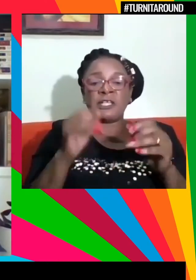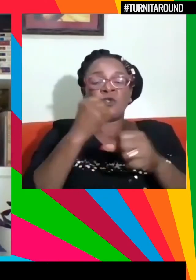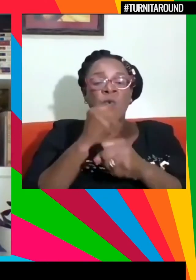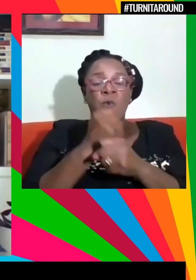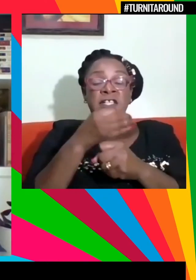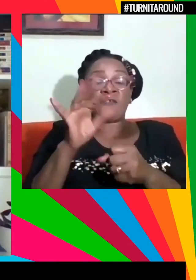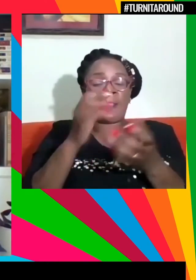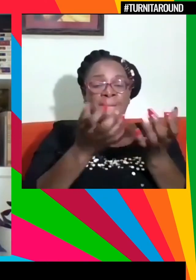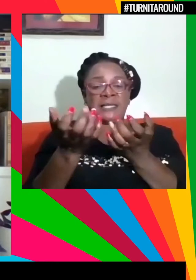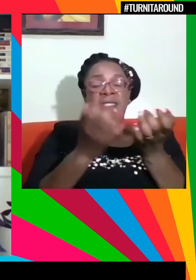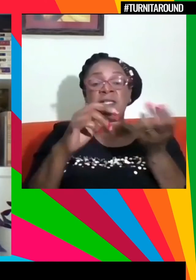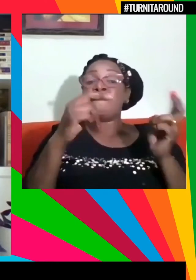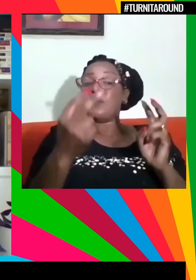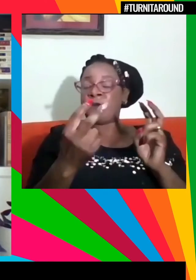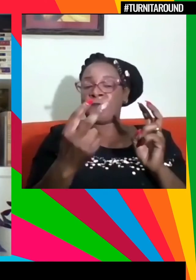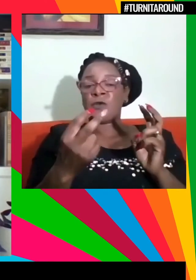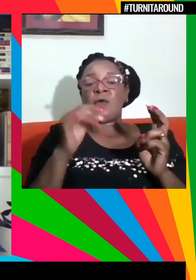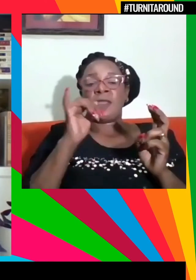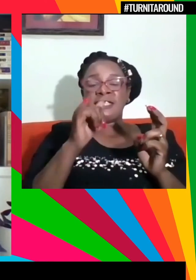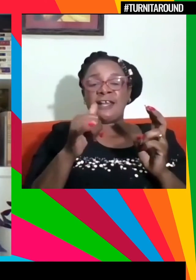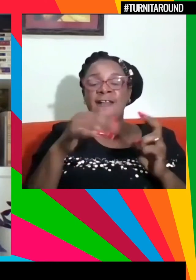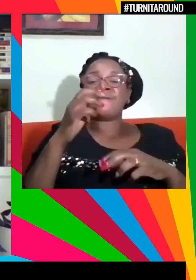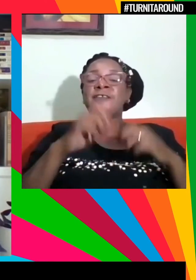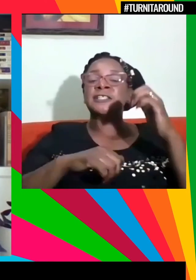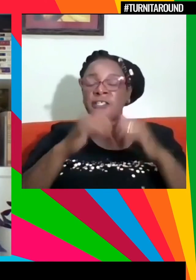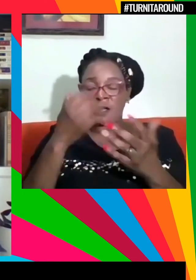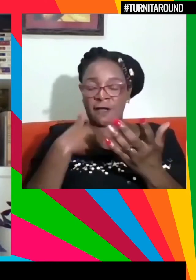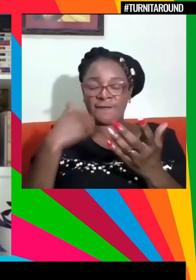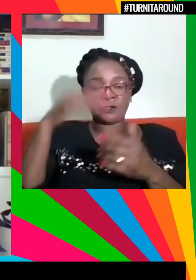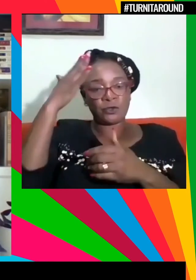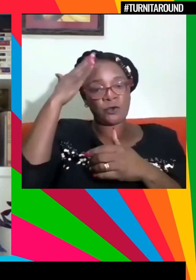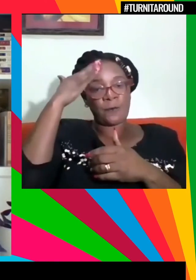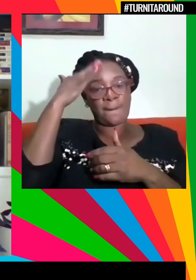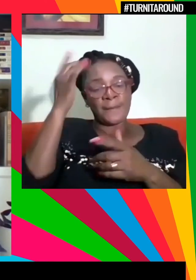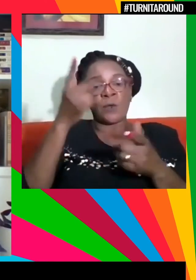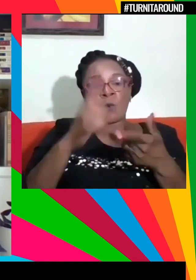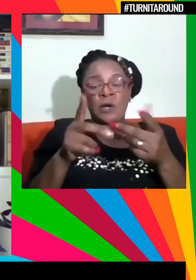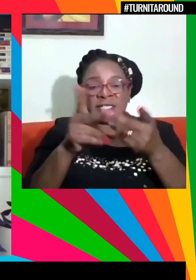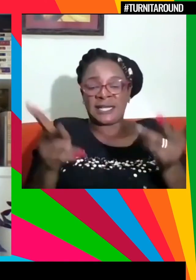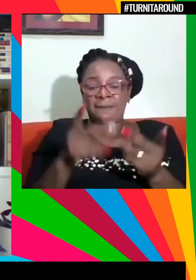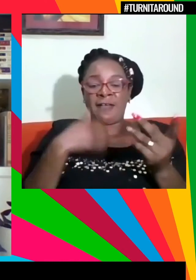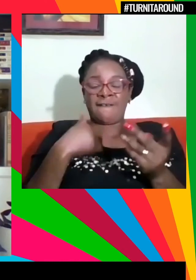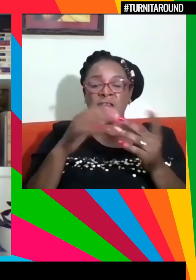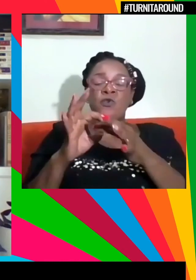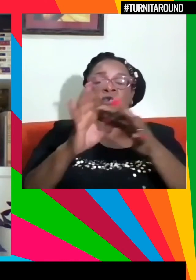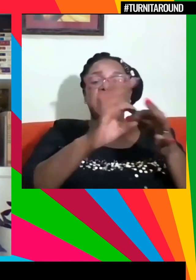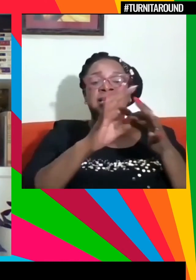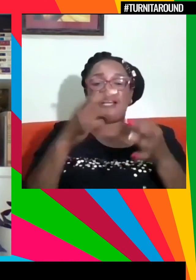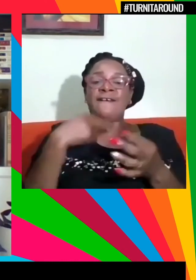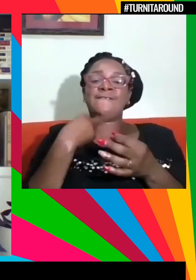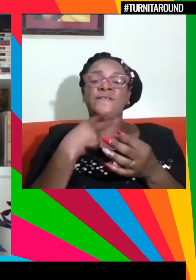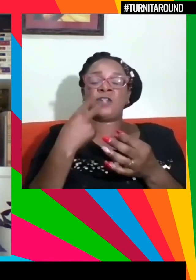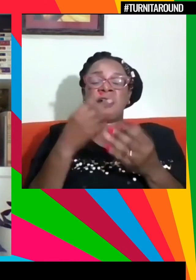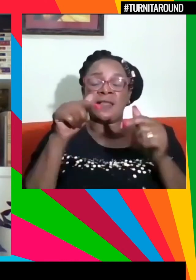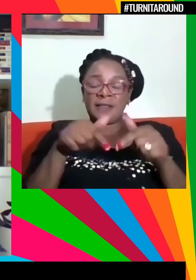point of view. So it helps that infrastructure get built, just knowing that we kind of have a united voice to say that this is actually something that we